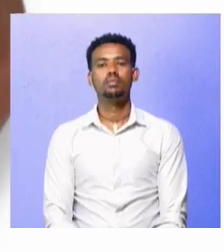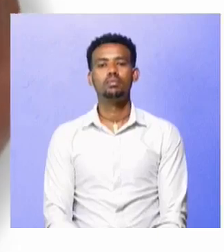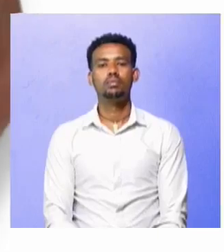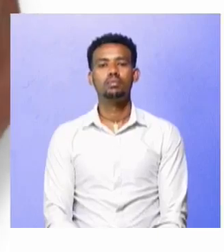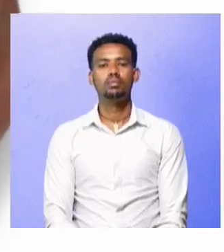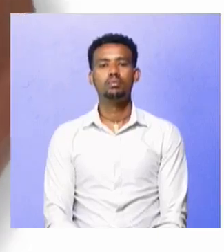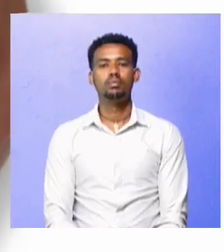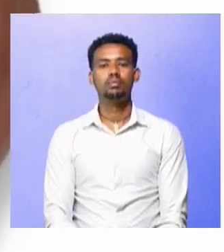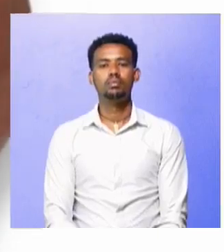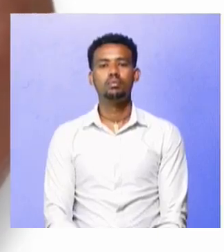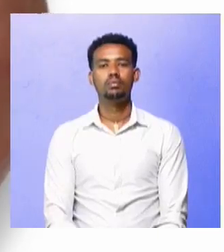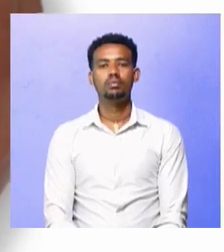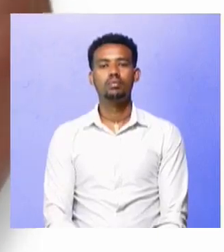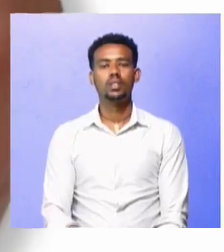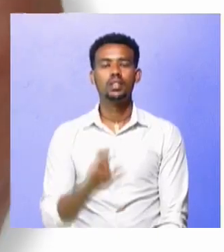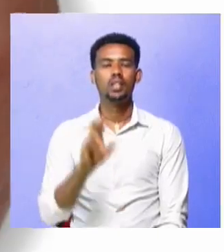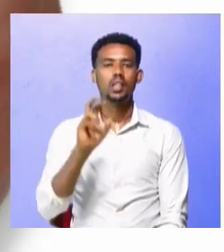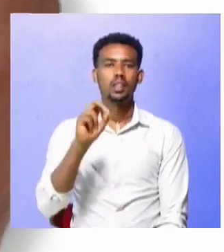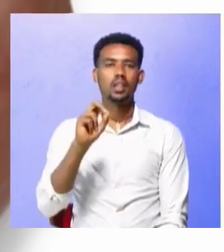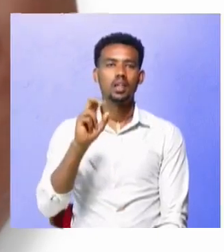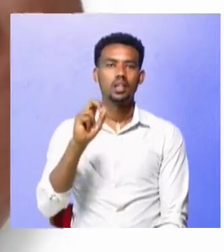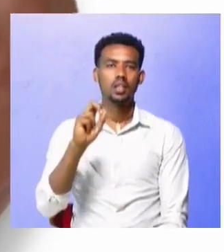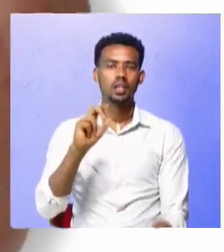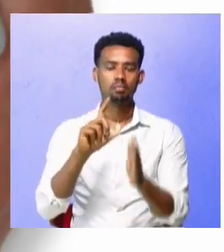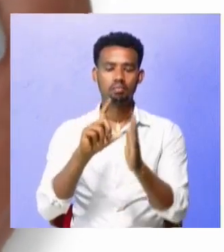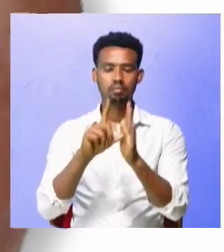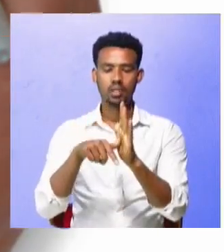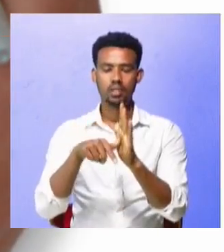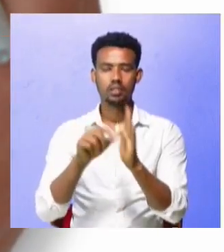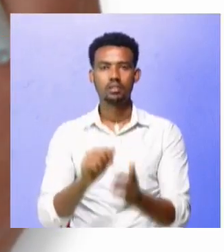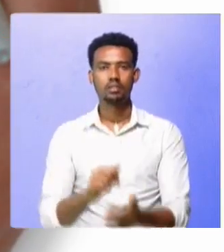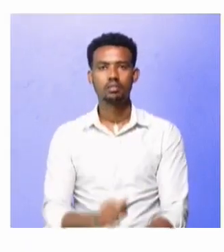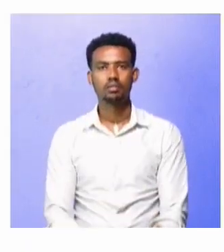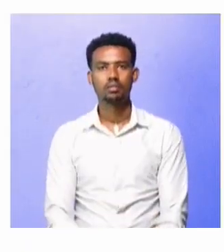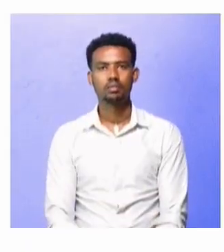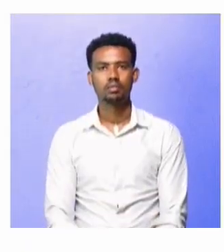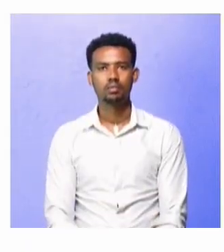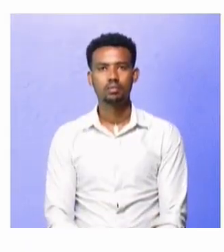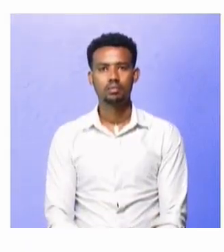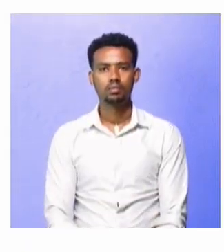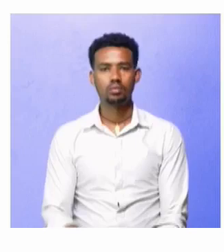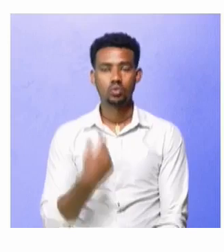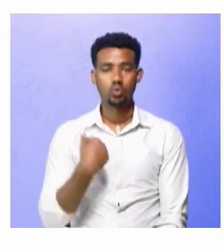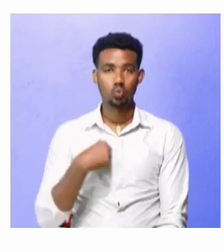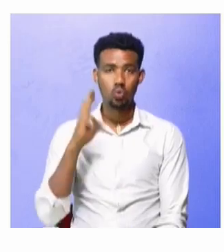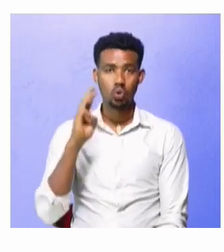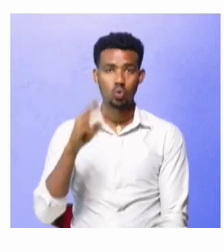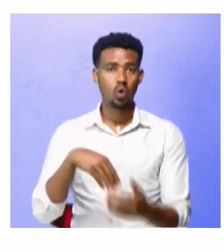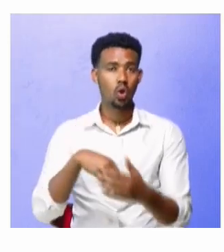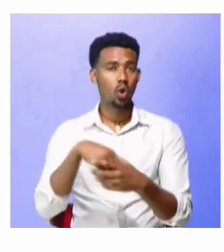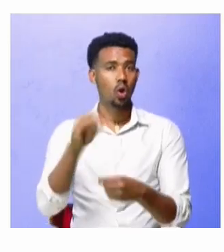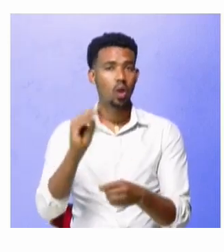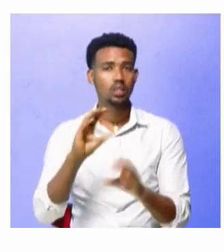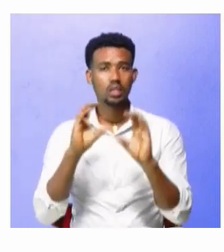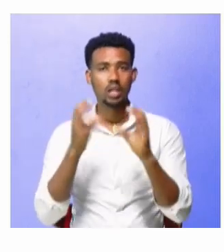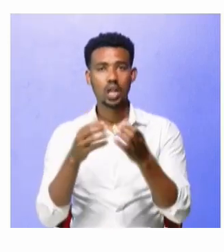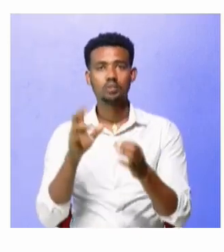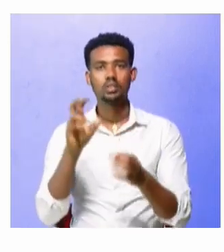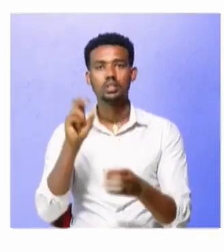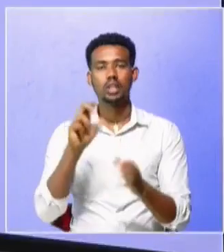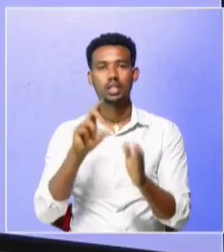in 30 minutes. We'll be going into the classroom in